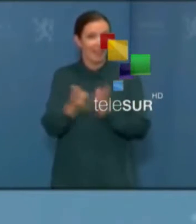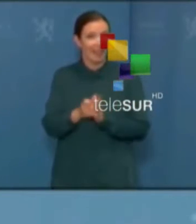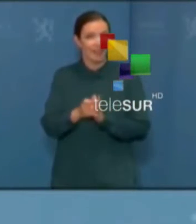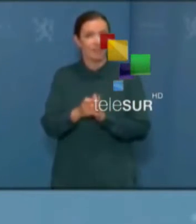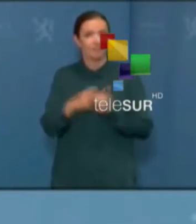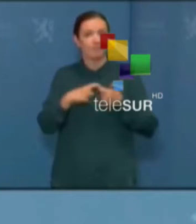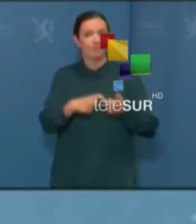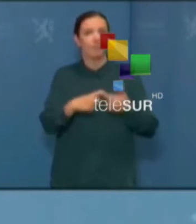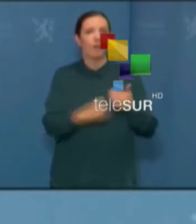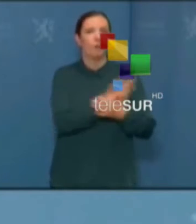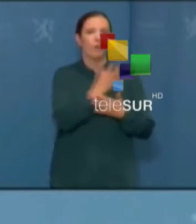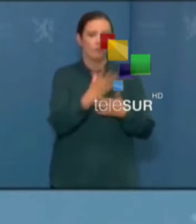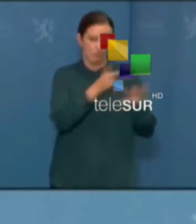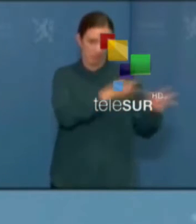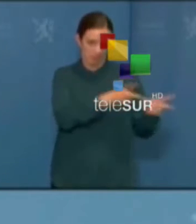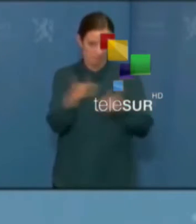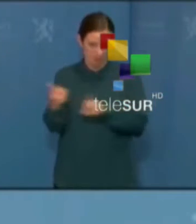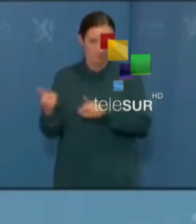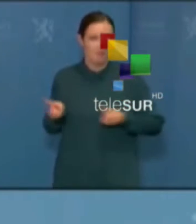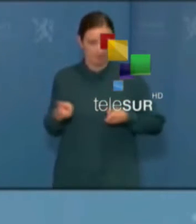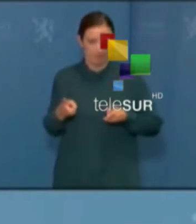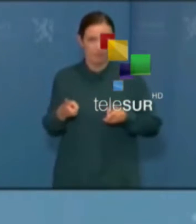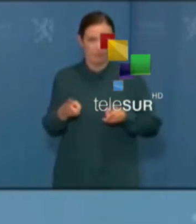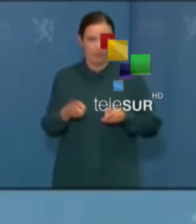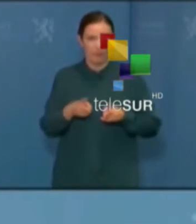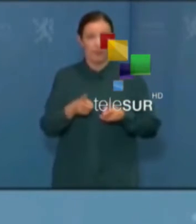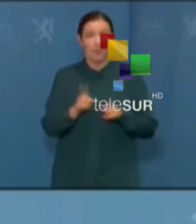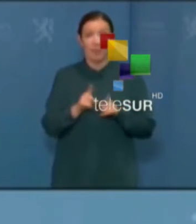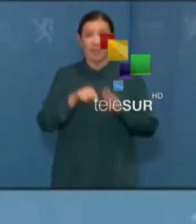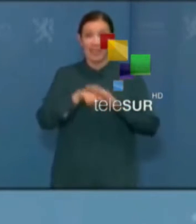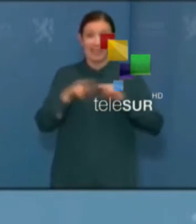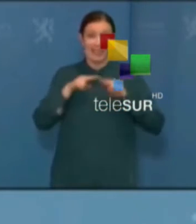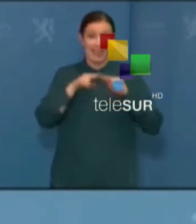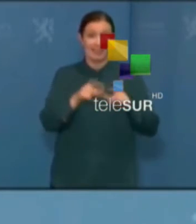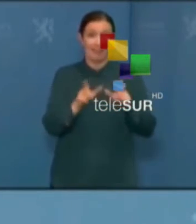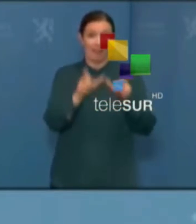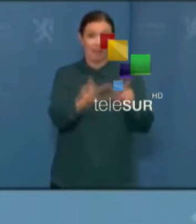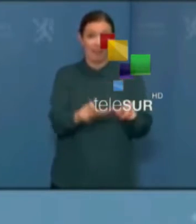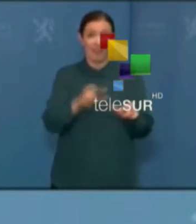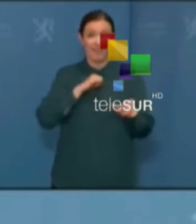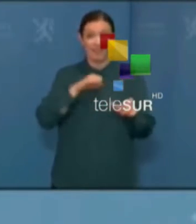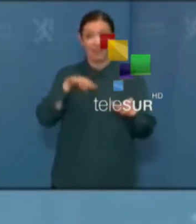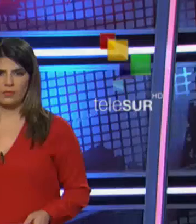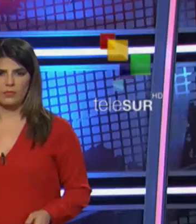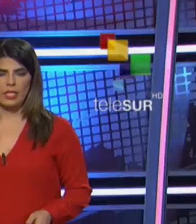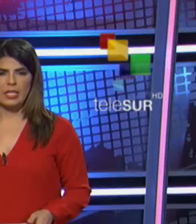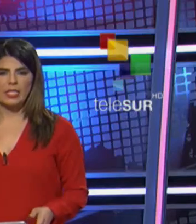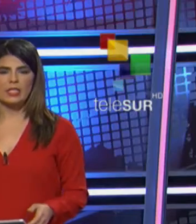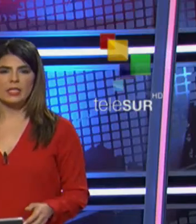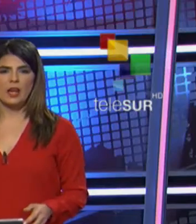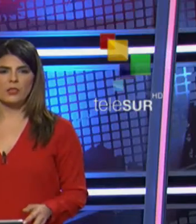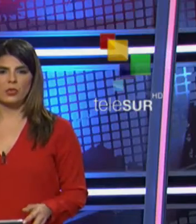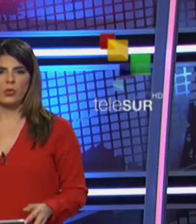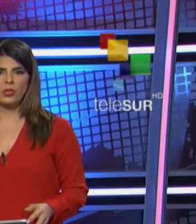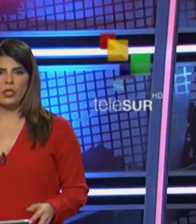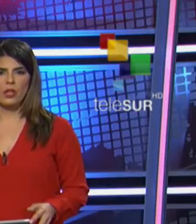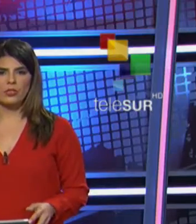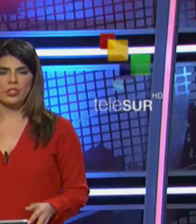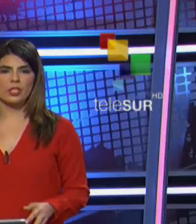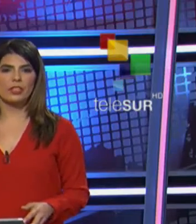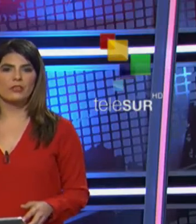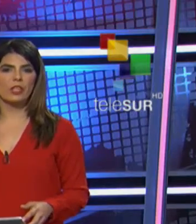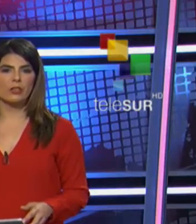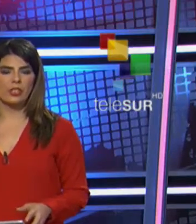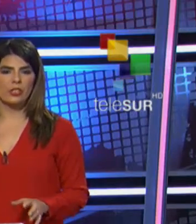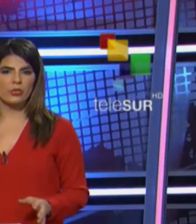the quarantine when traveling into Norway for people coming from countries with high infection levels. India has recorded